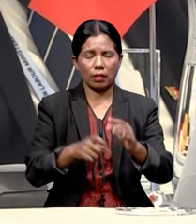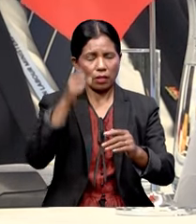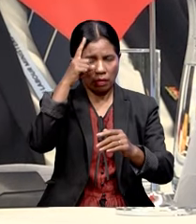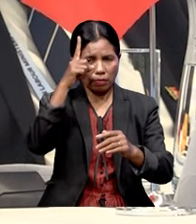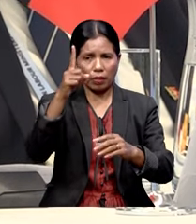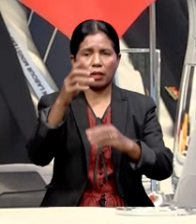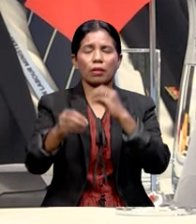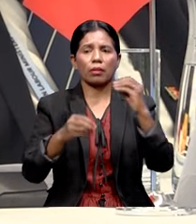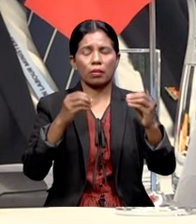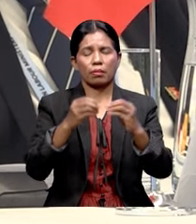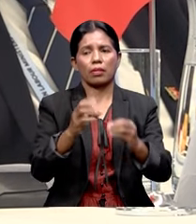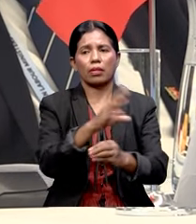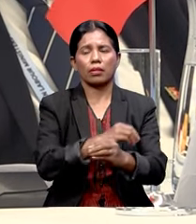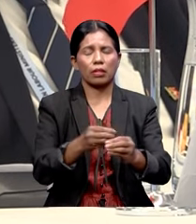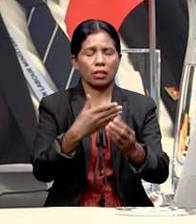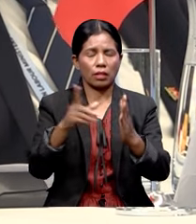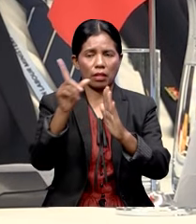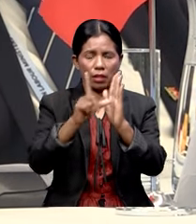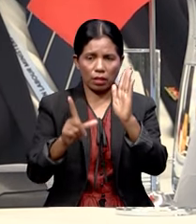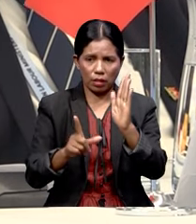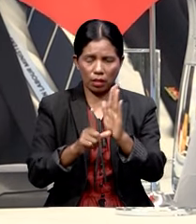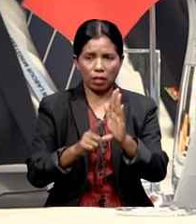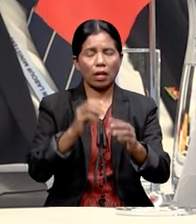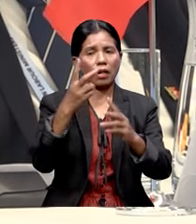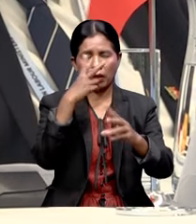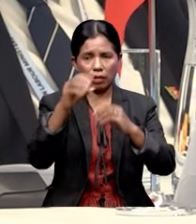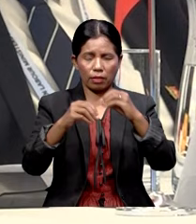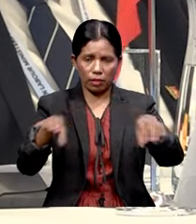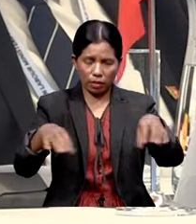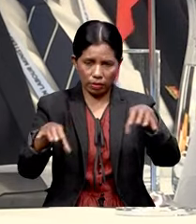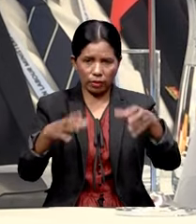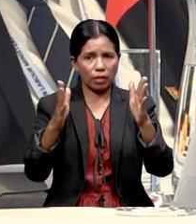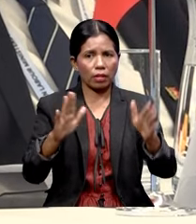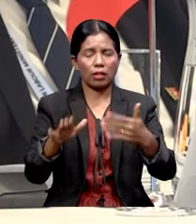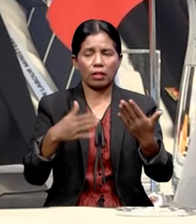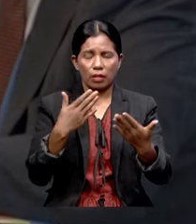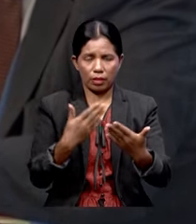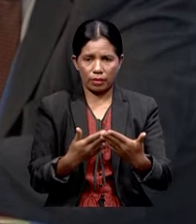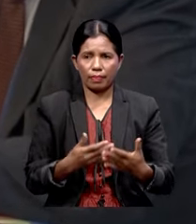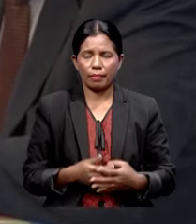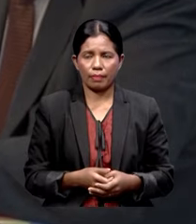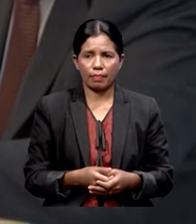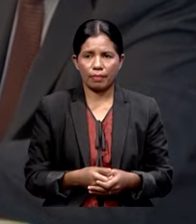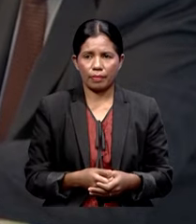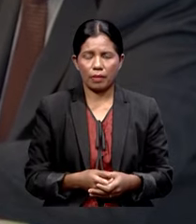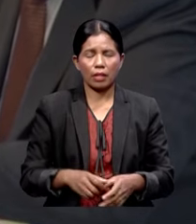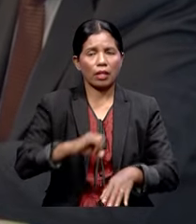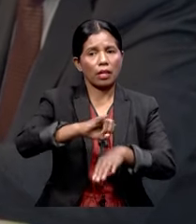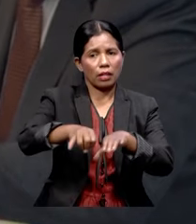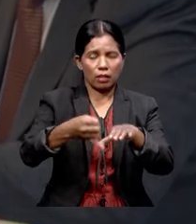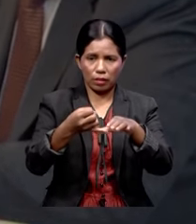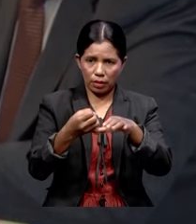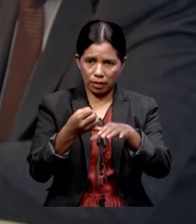and right-based labor frameworks are essential for resilient, inclusive